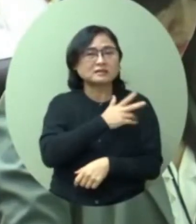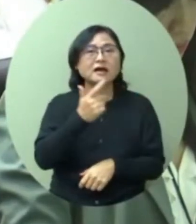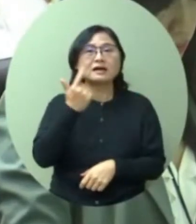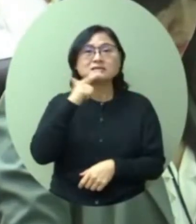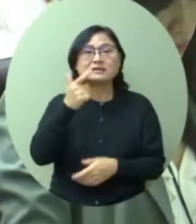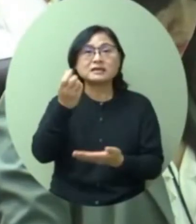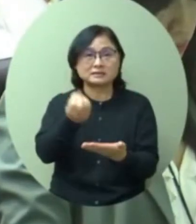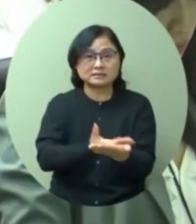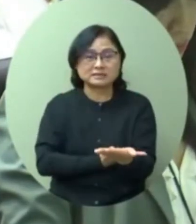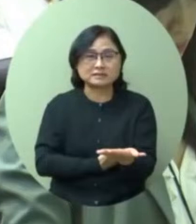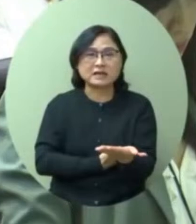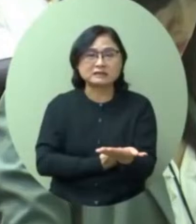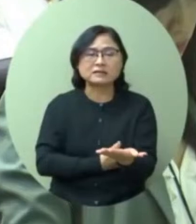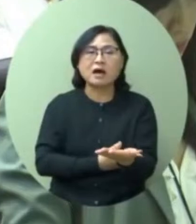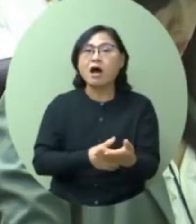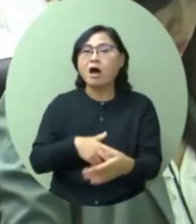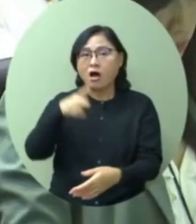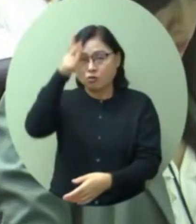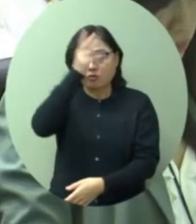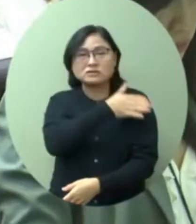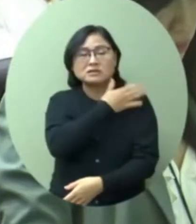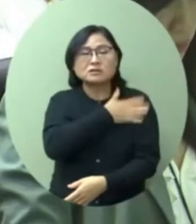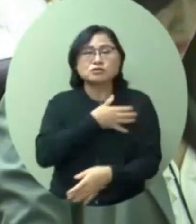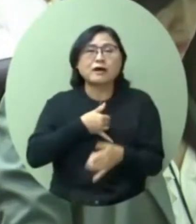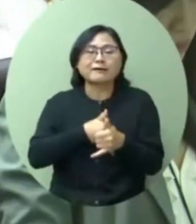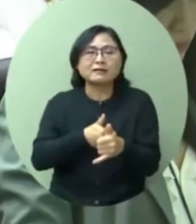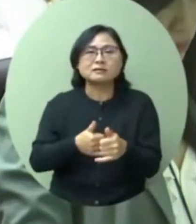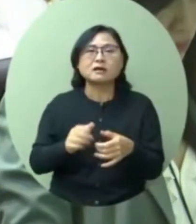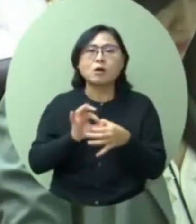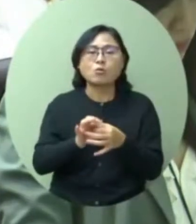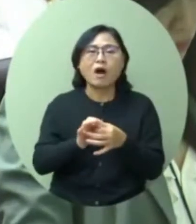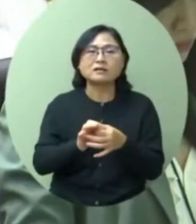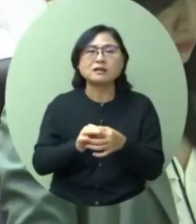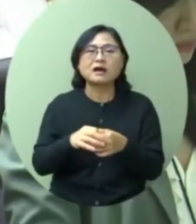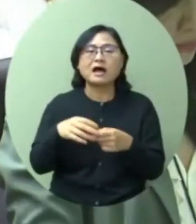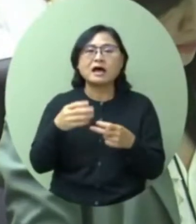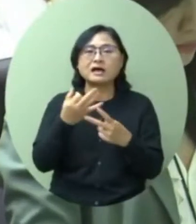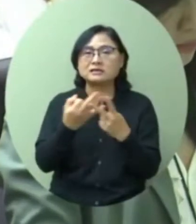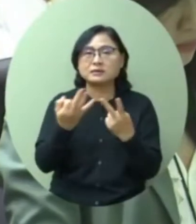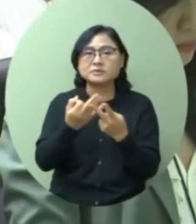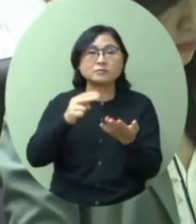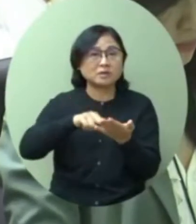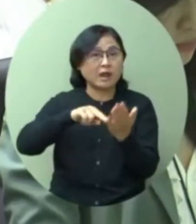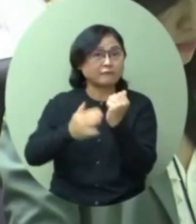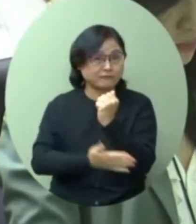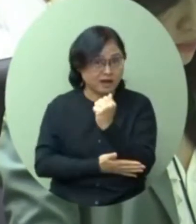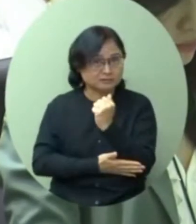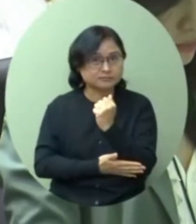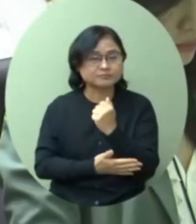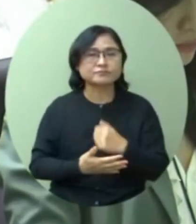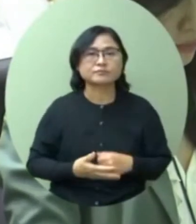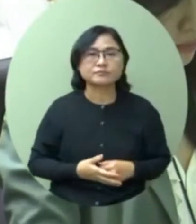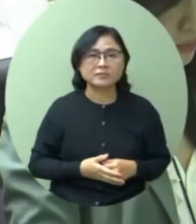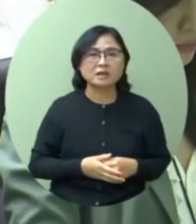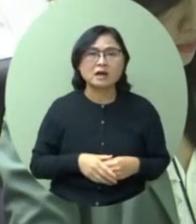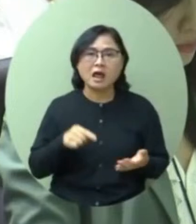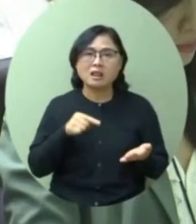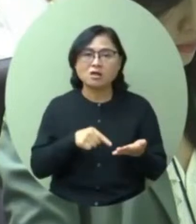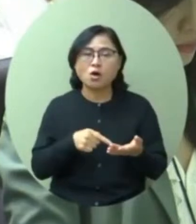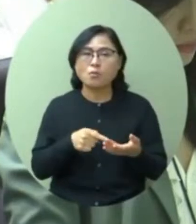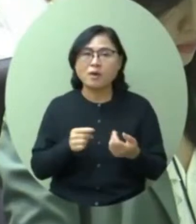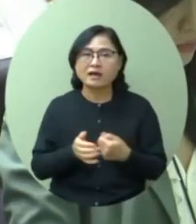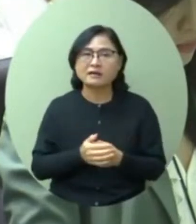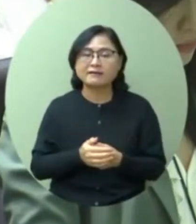Article 23. Does this show that there are still some loopholes within for public officers, such as within the